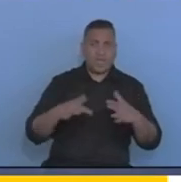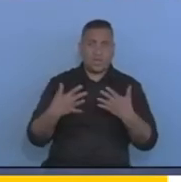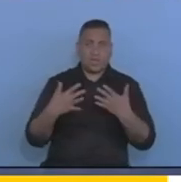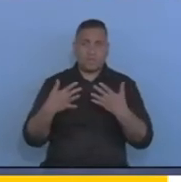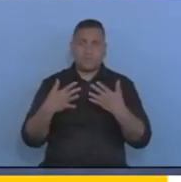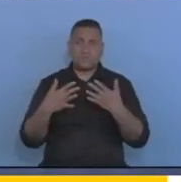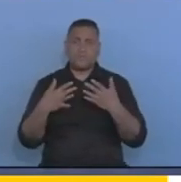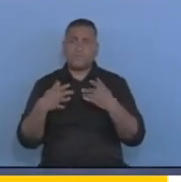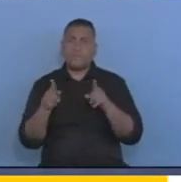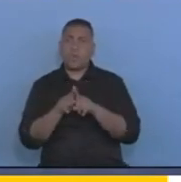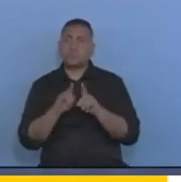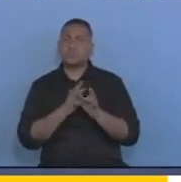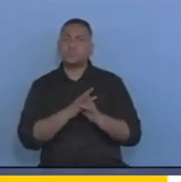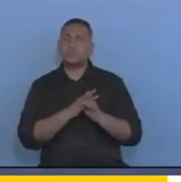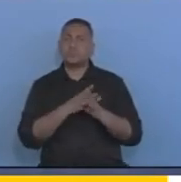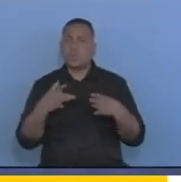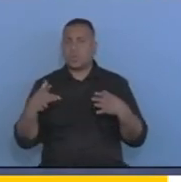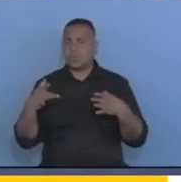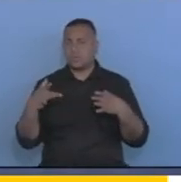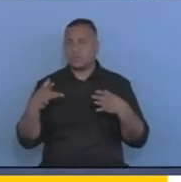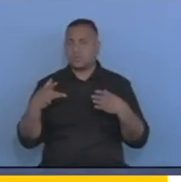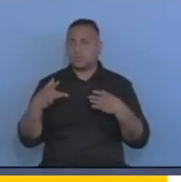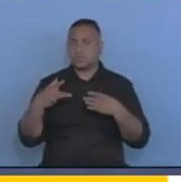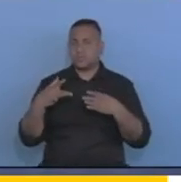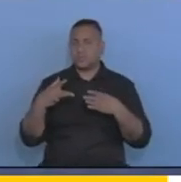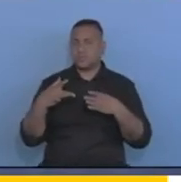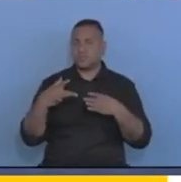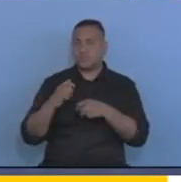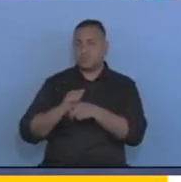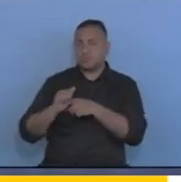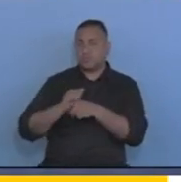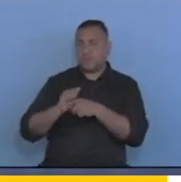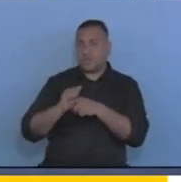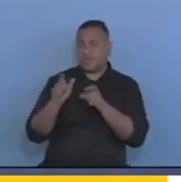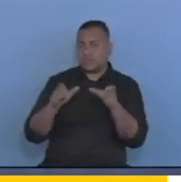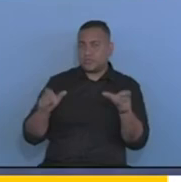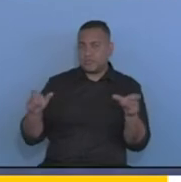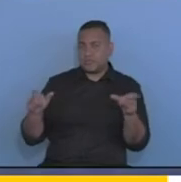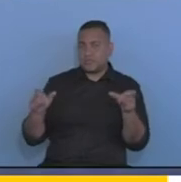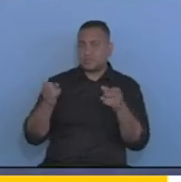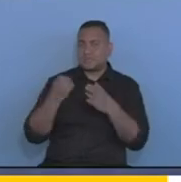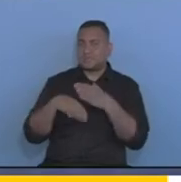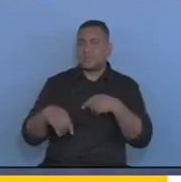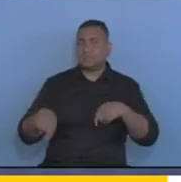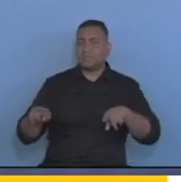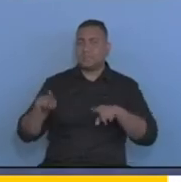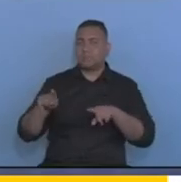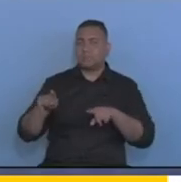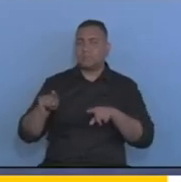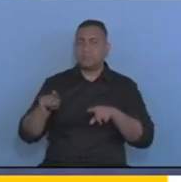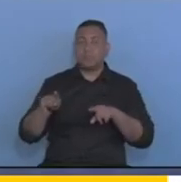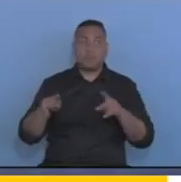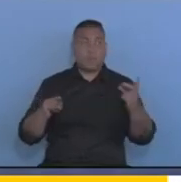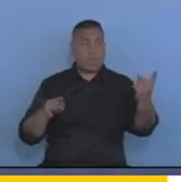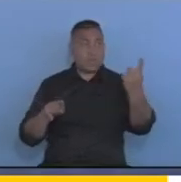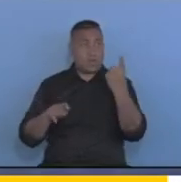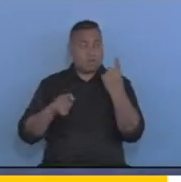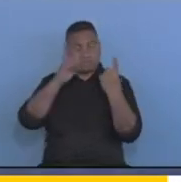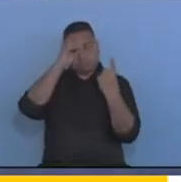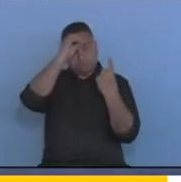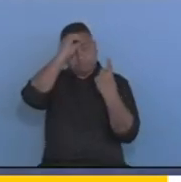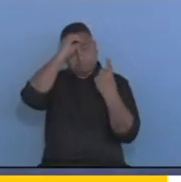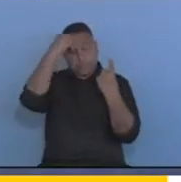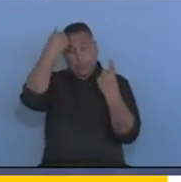our training students. Some of them knows absolutely nothing about plumbing, and I think that's what makes it